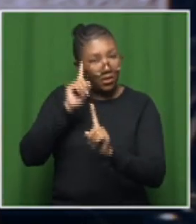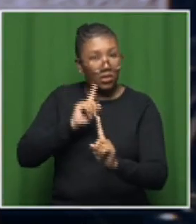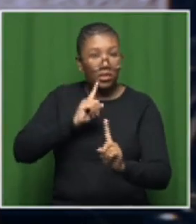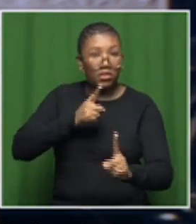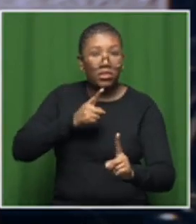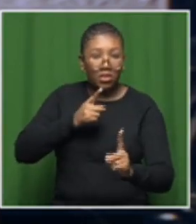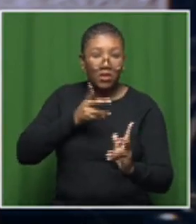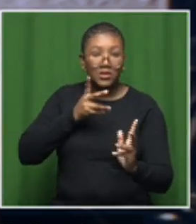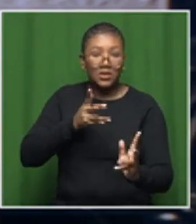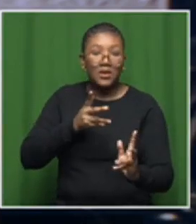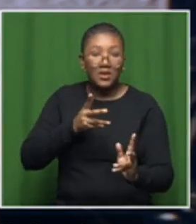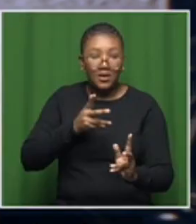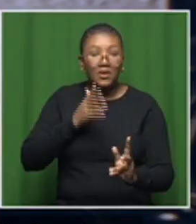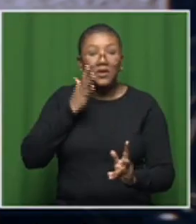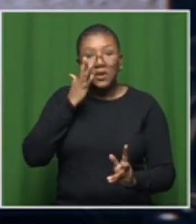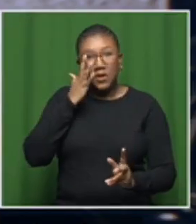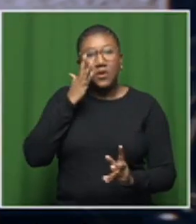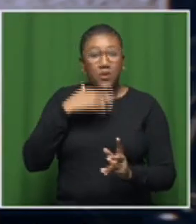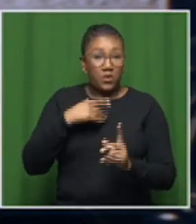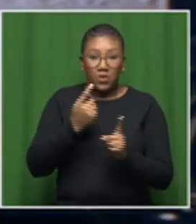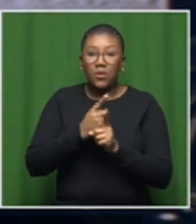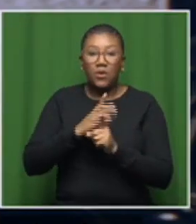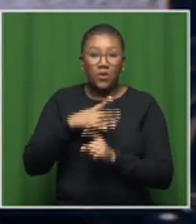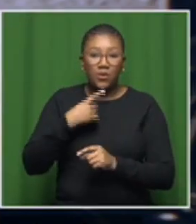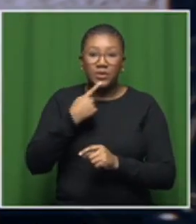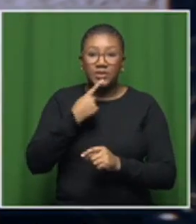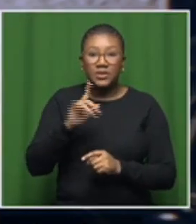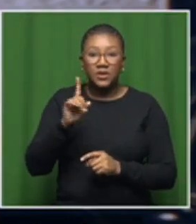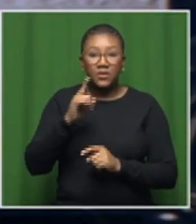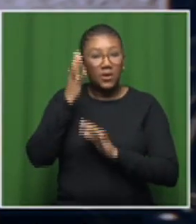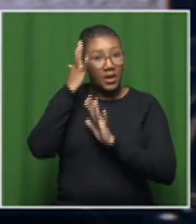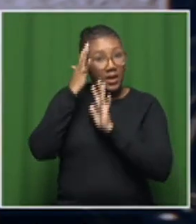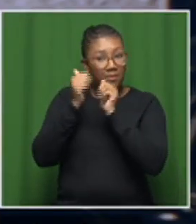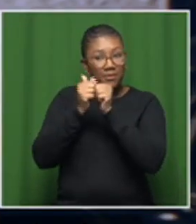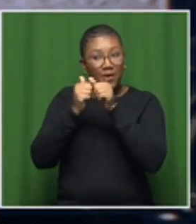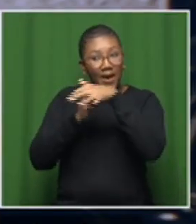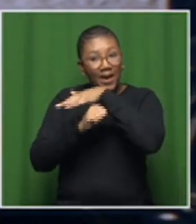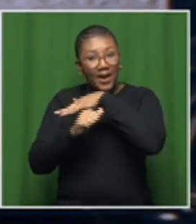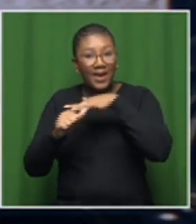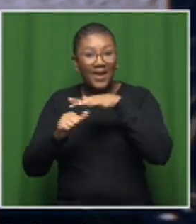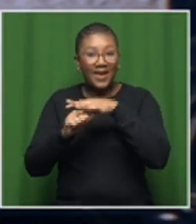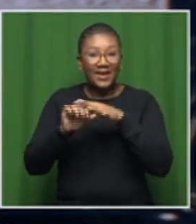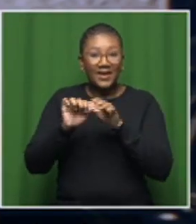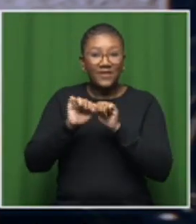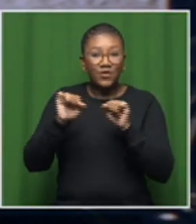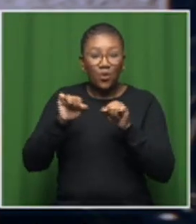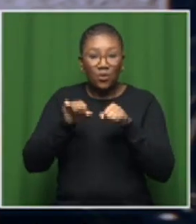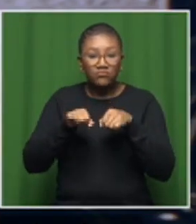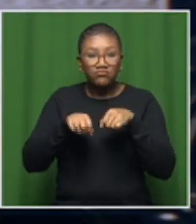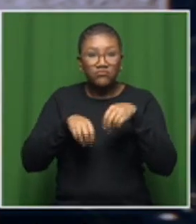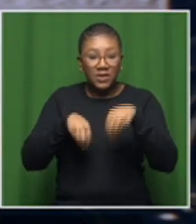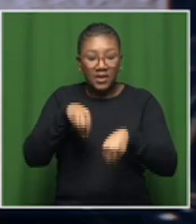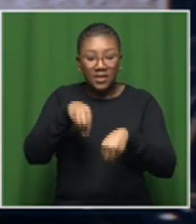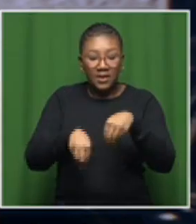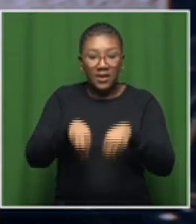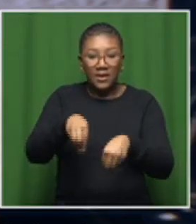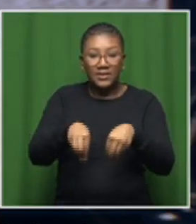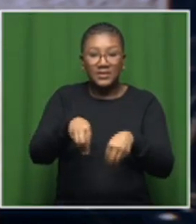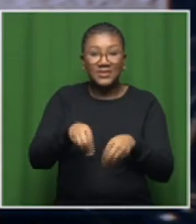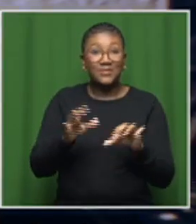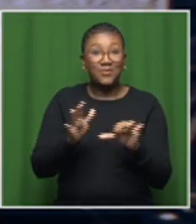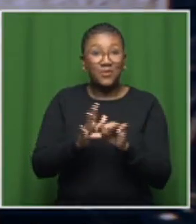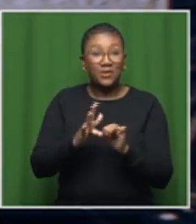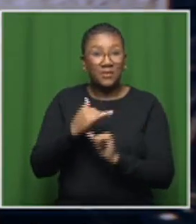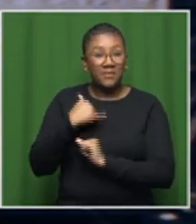have a little saying in the sensory space around your brain is a garden, that because your brain is a garden, your thoughts are seeds, and